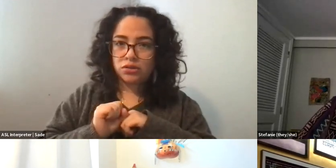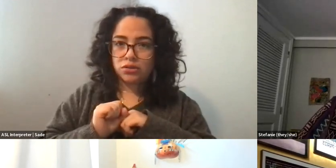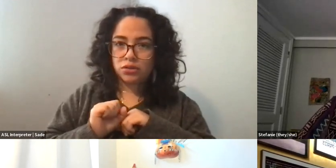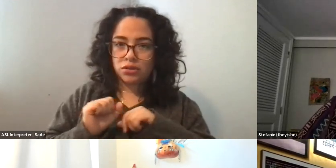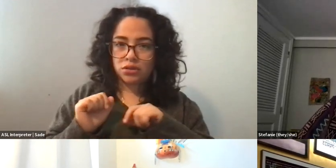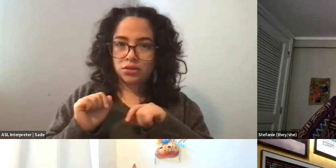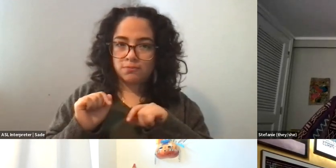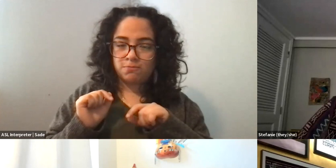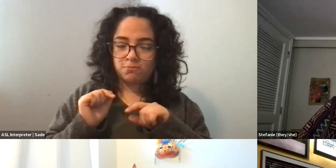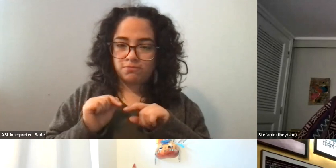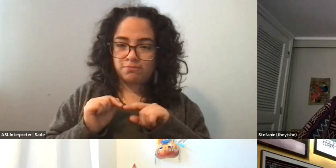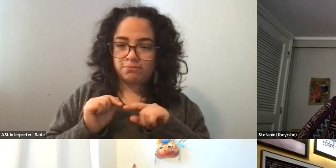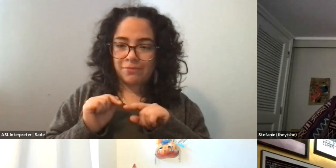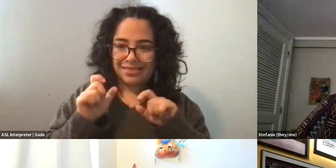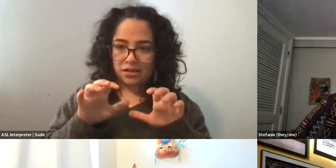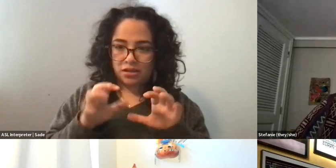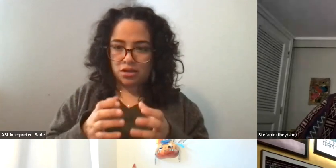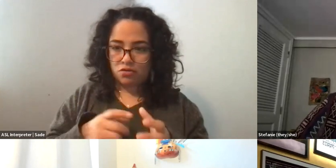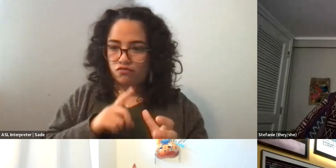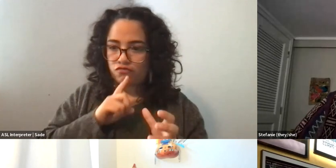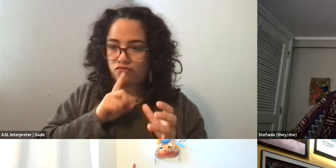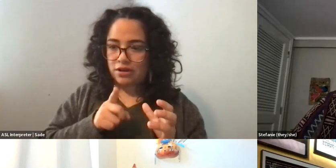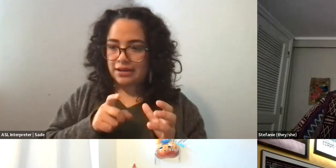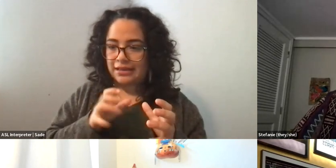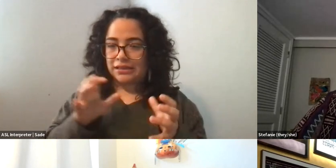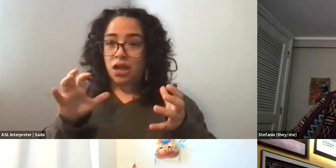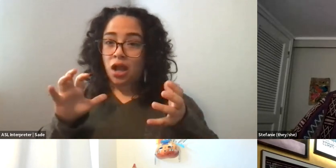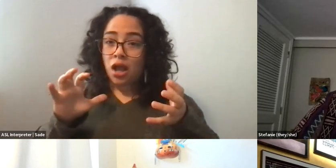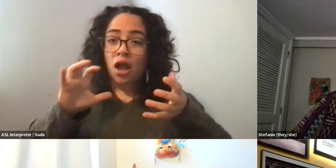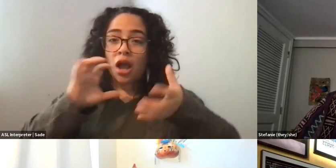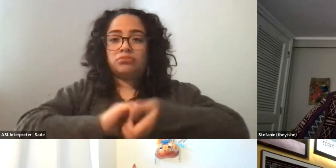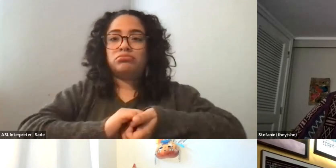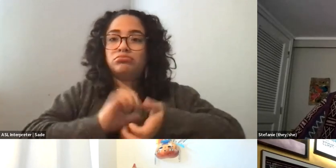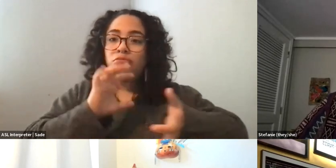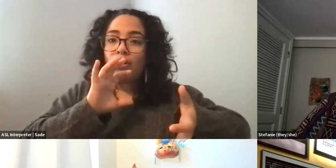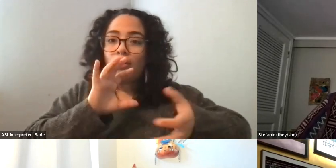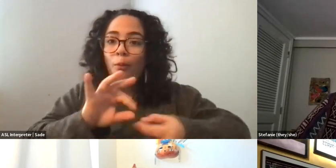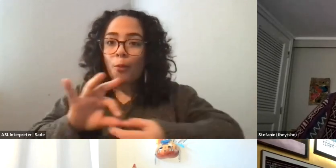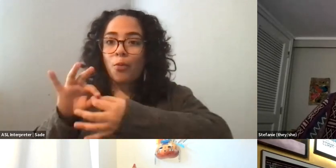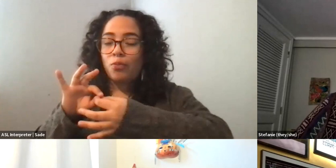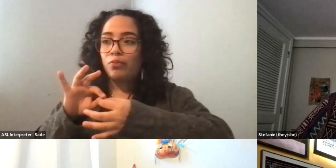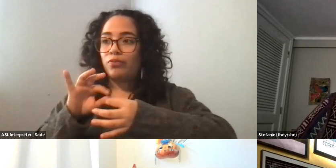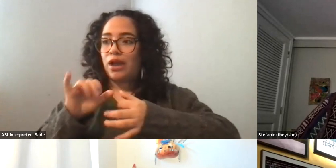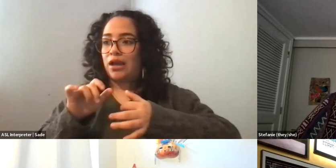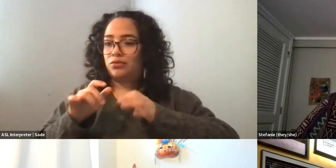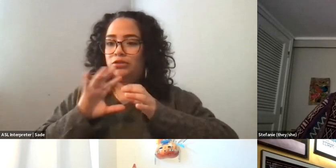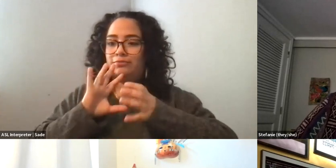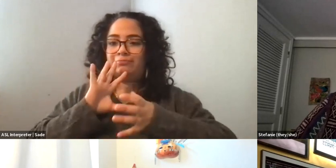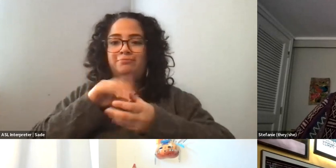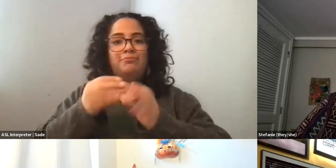is really the uniting factor, I think, for a lot of us in terms of community and connection.